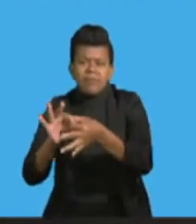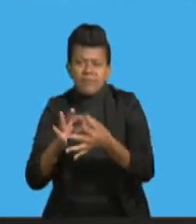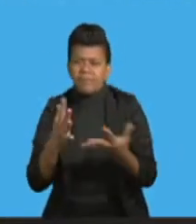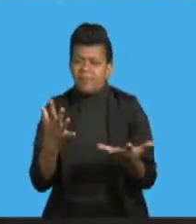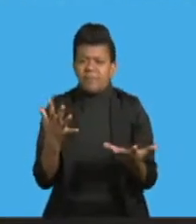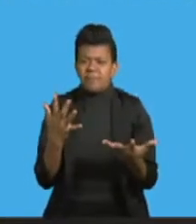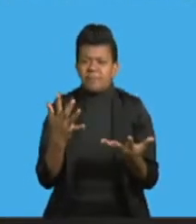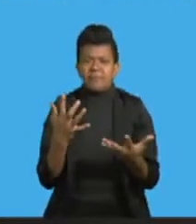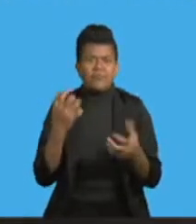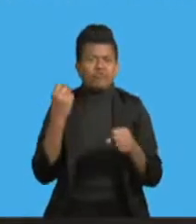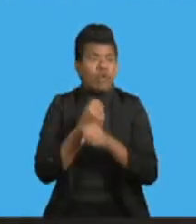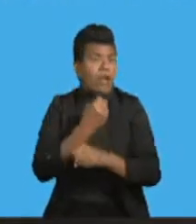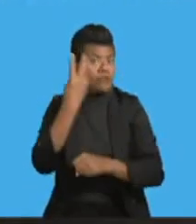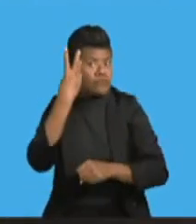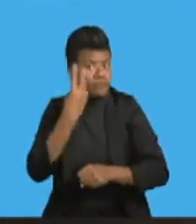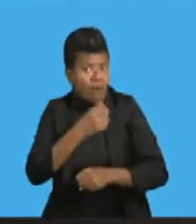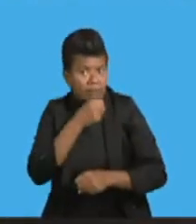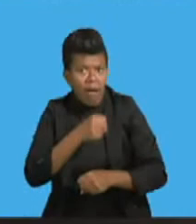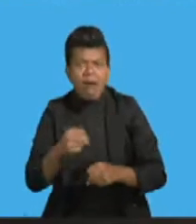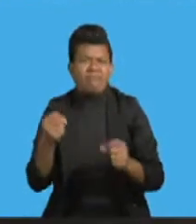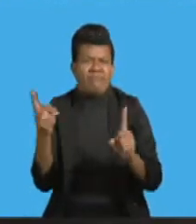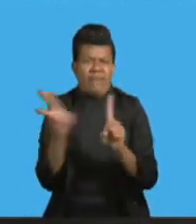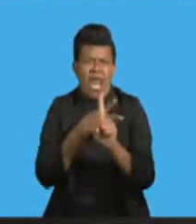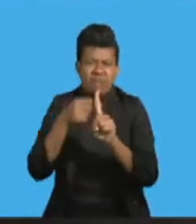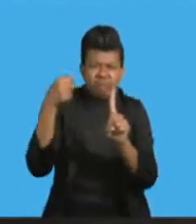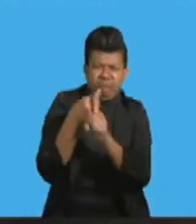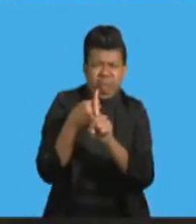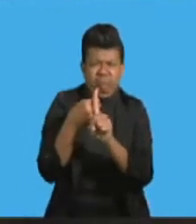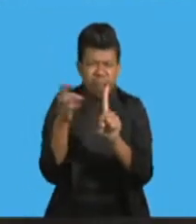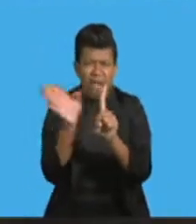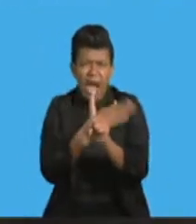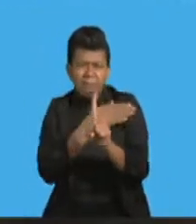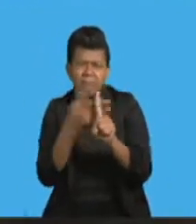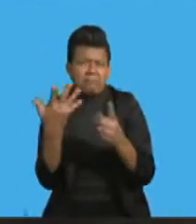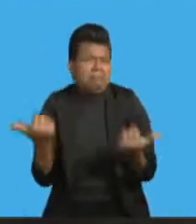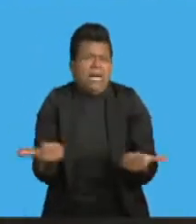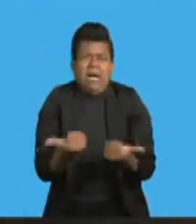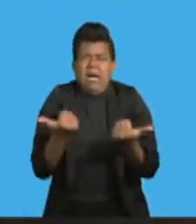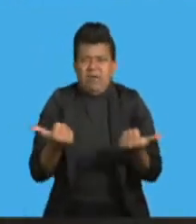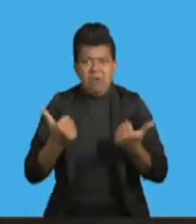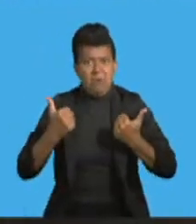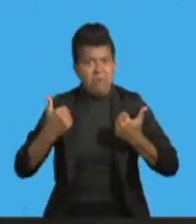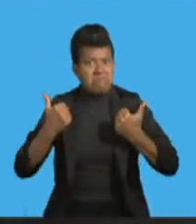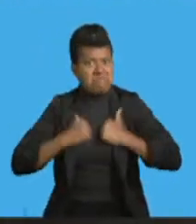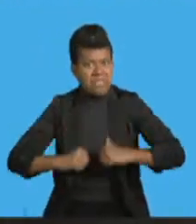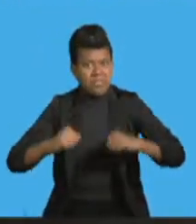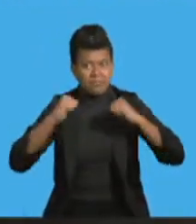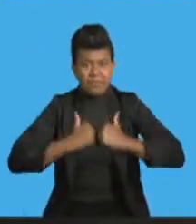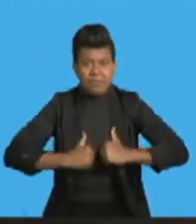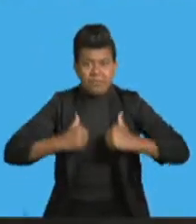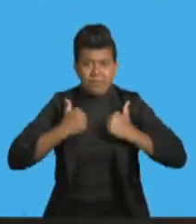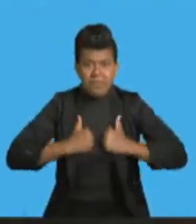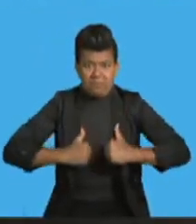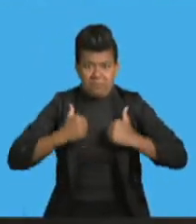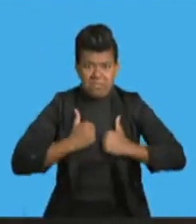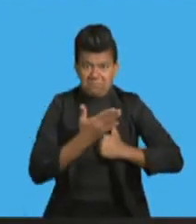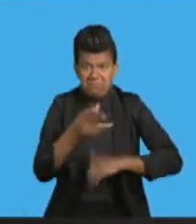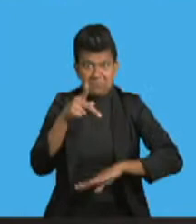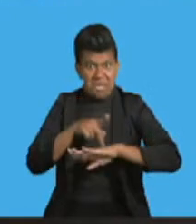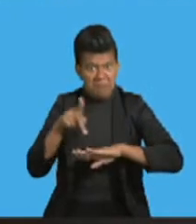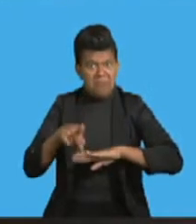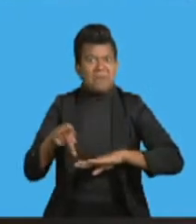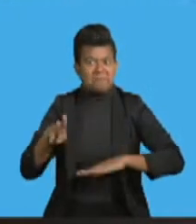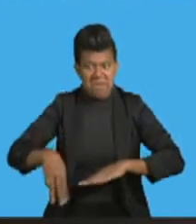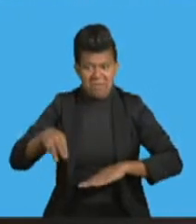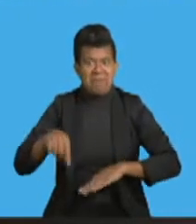of work ongoing in that regards. There's a lot of training also with parliamentary members, the thinking being that if we